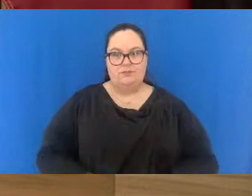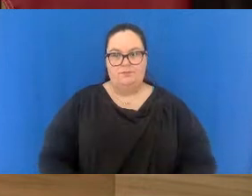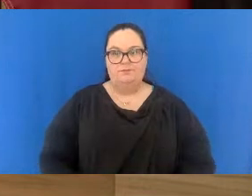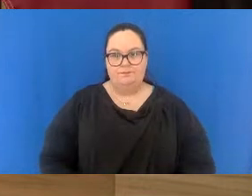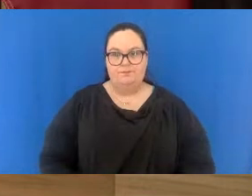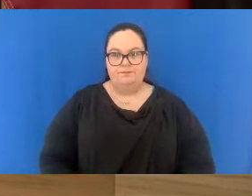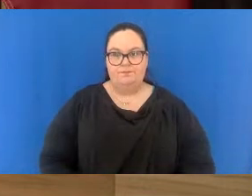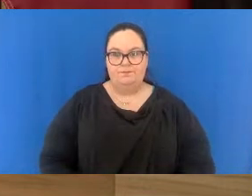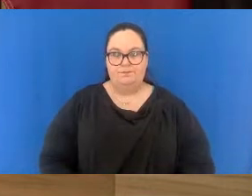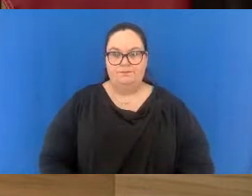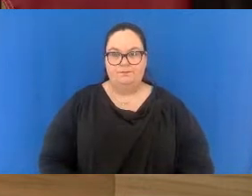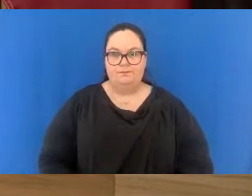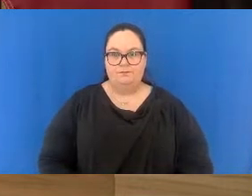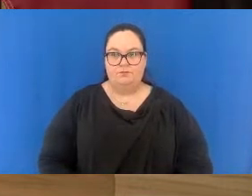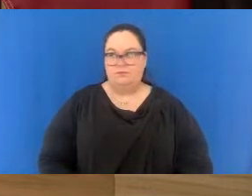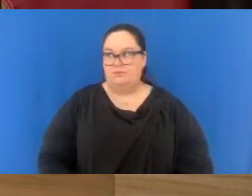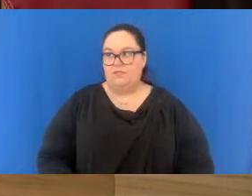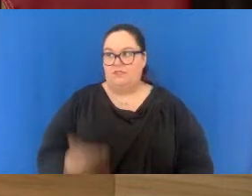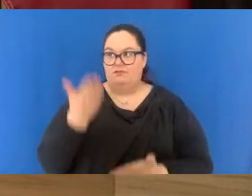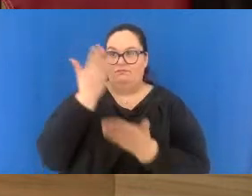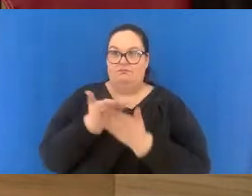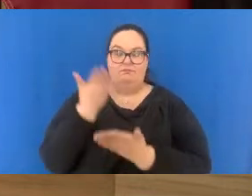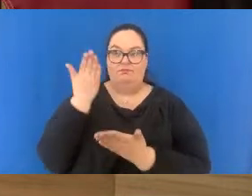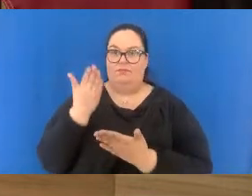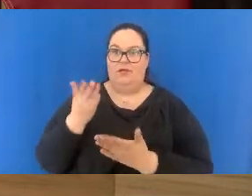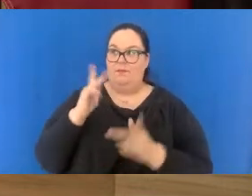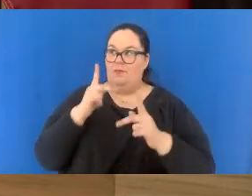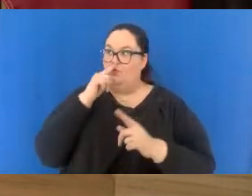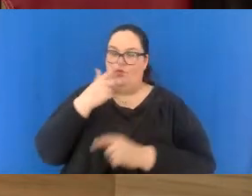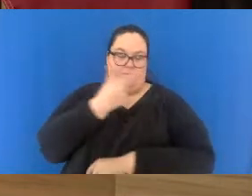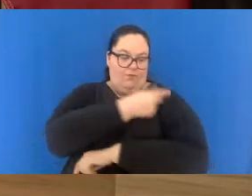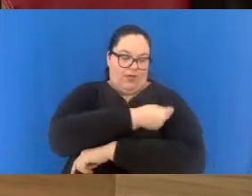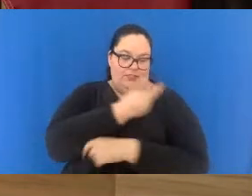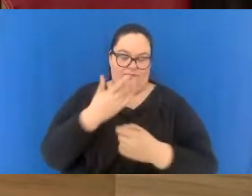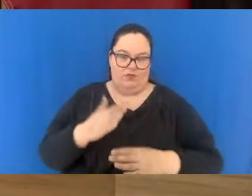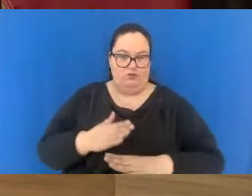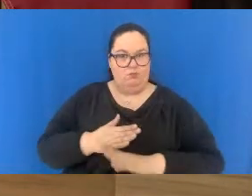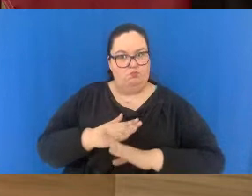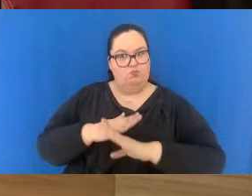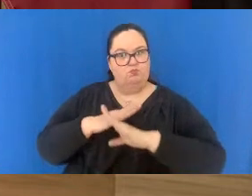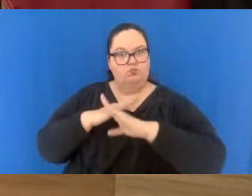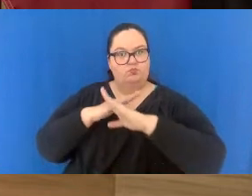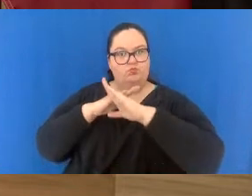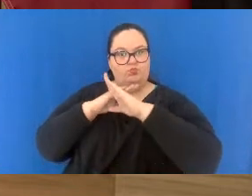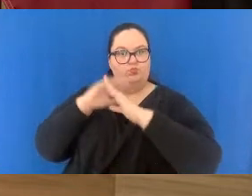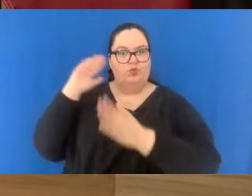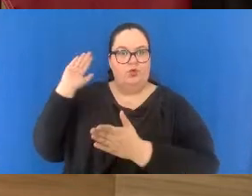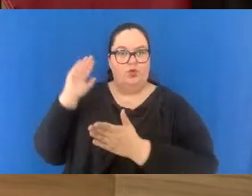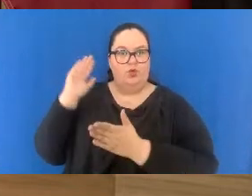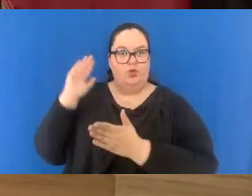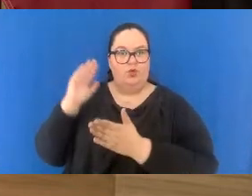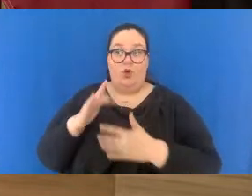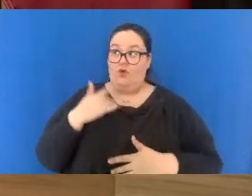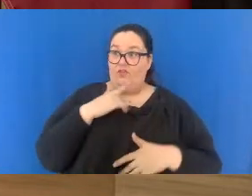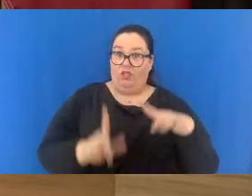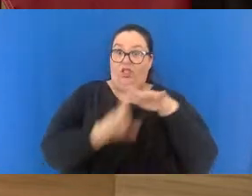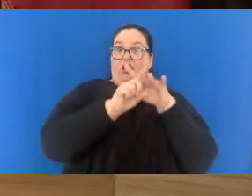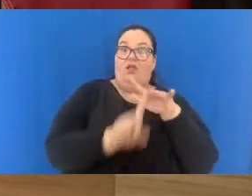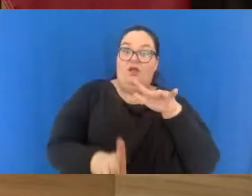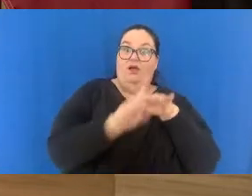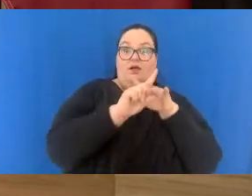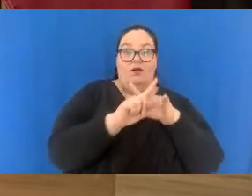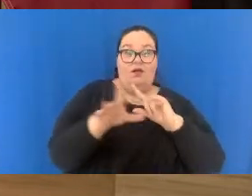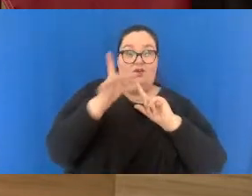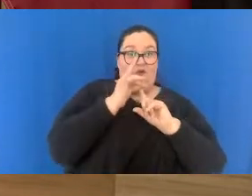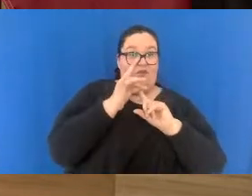been vaccinated, no question. Will there be breakthrough cases? Yes, there will be. We do expect there to be. And that's why